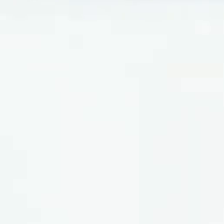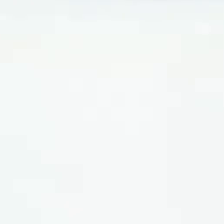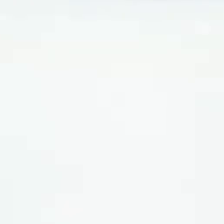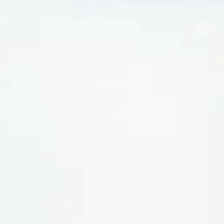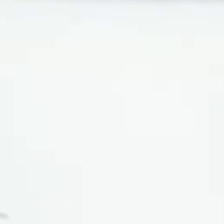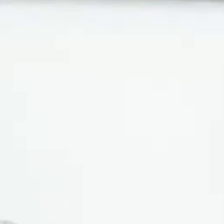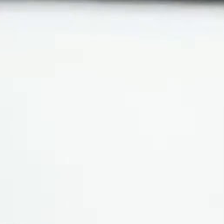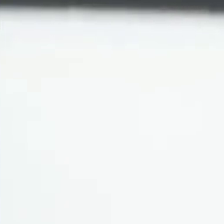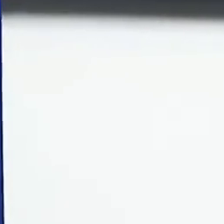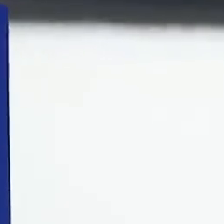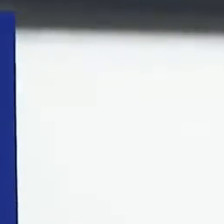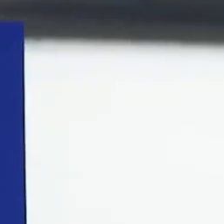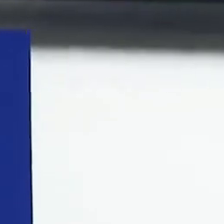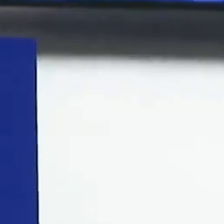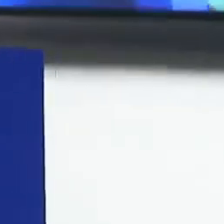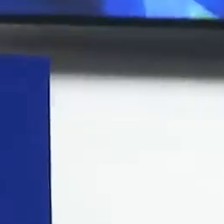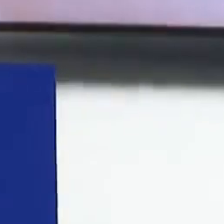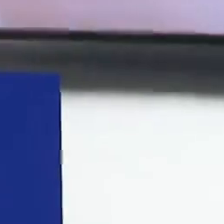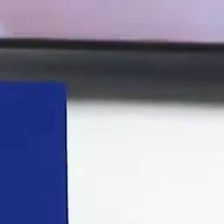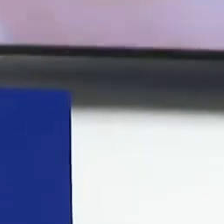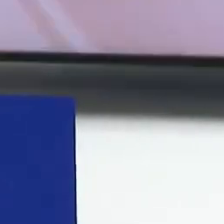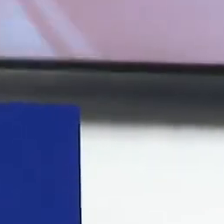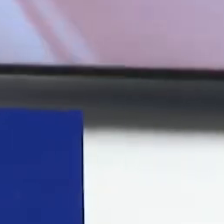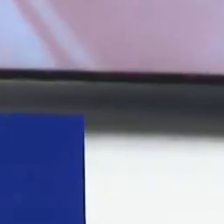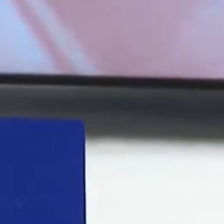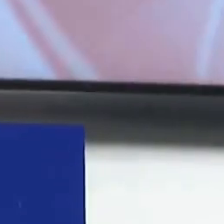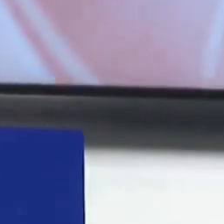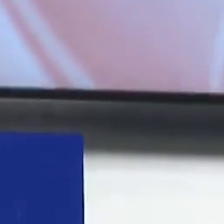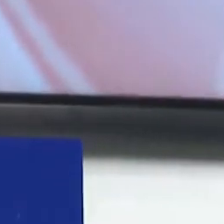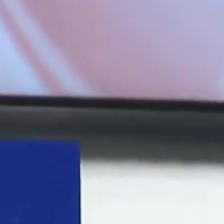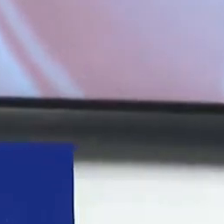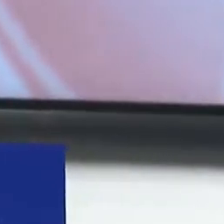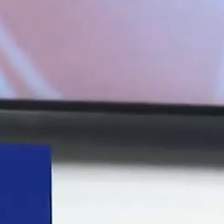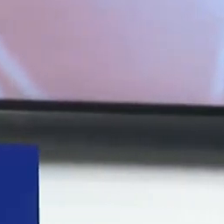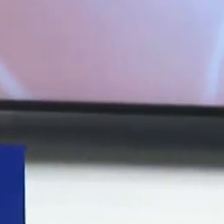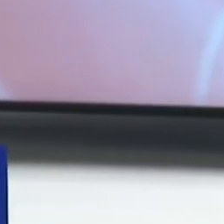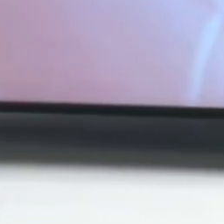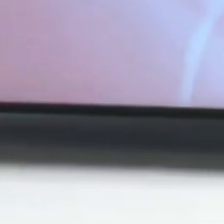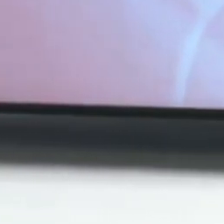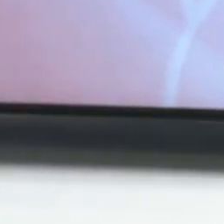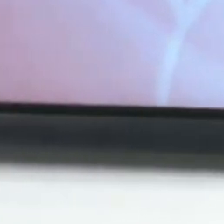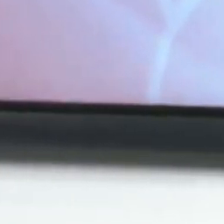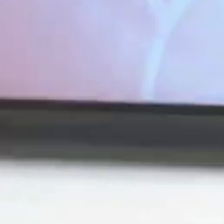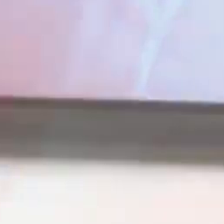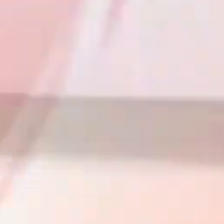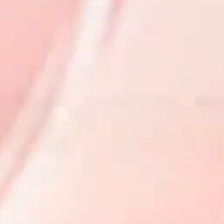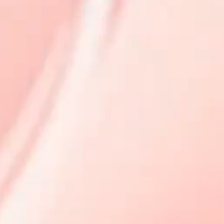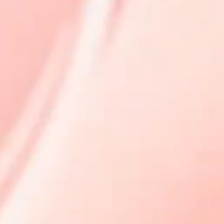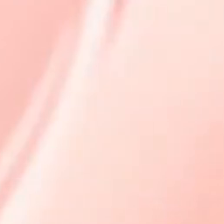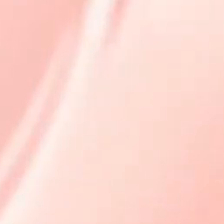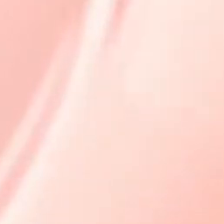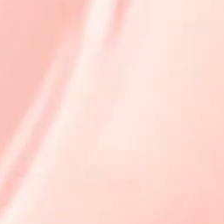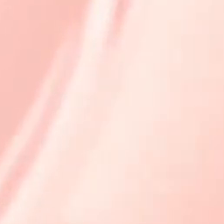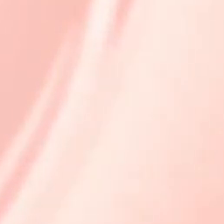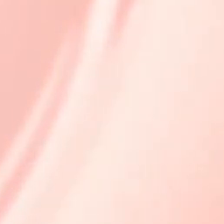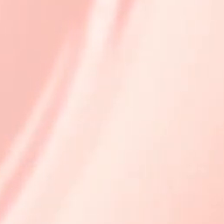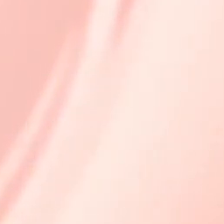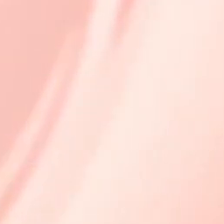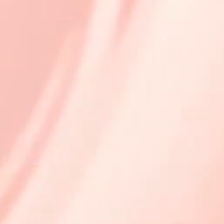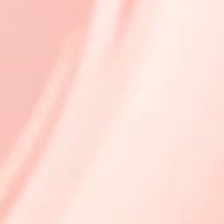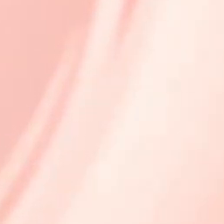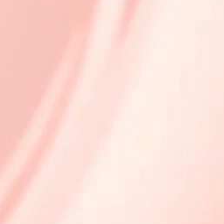Zee Miller. Good morning. Okay, so kaka-release mo lamang ng iyong debut single. Ano ba ang